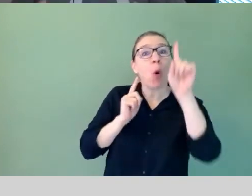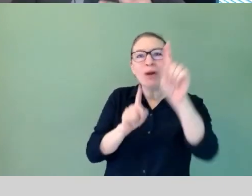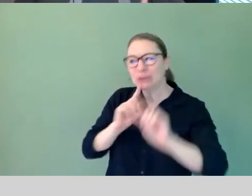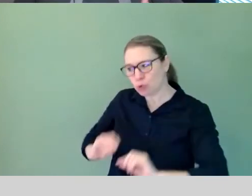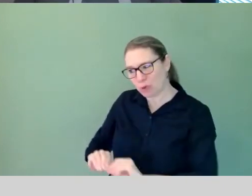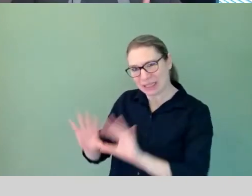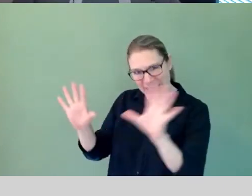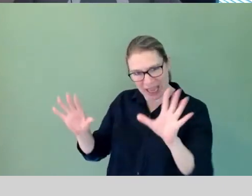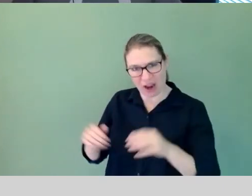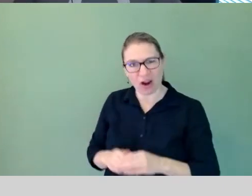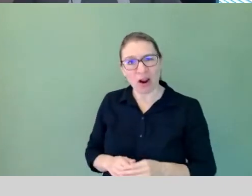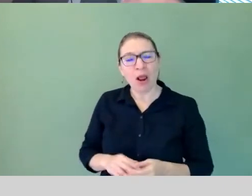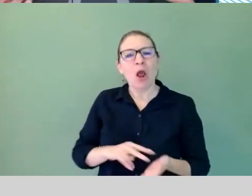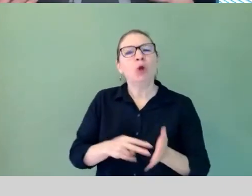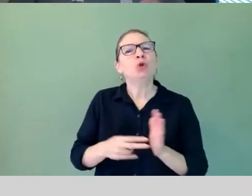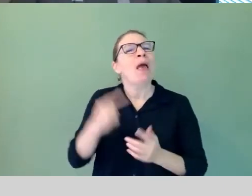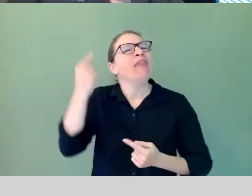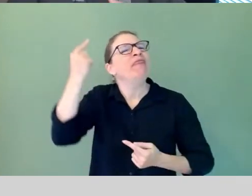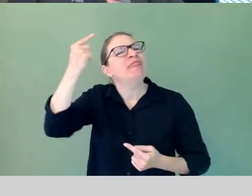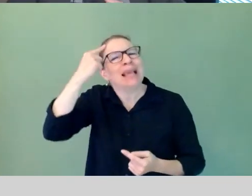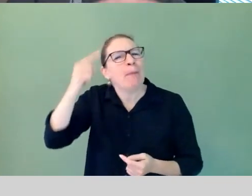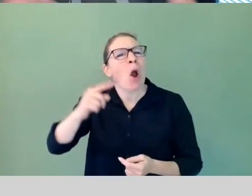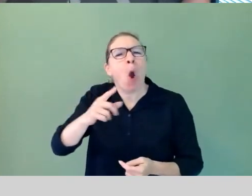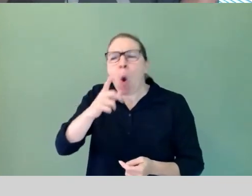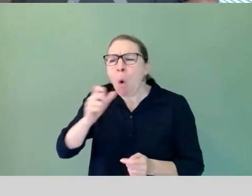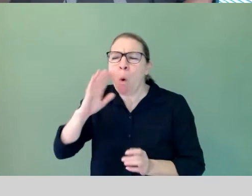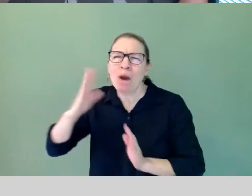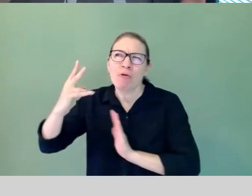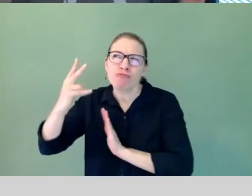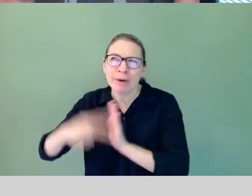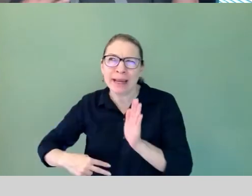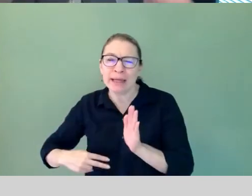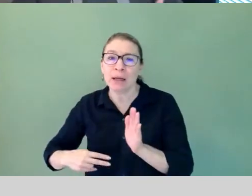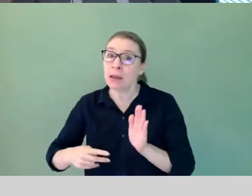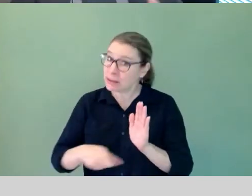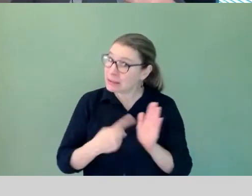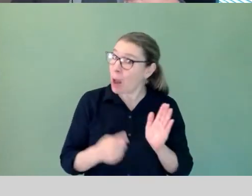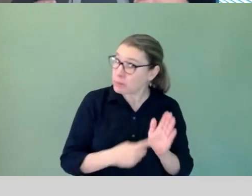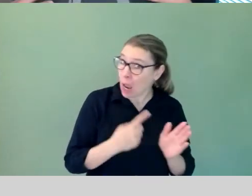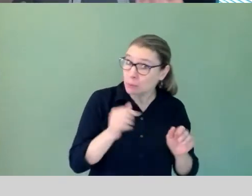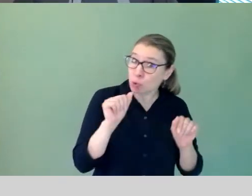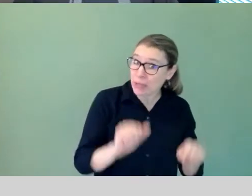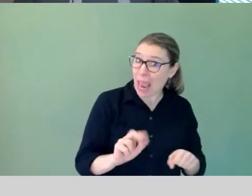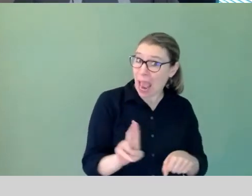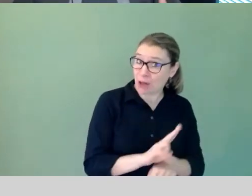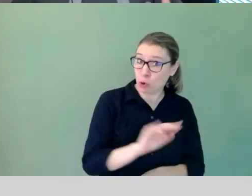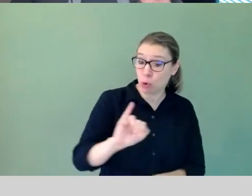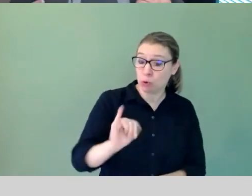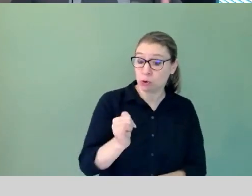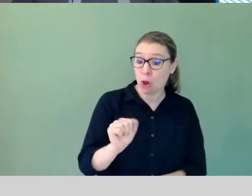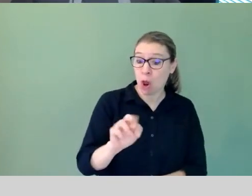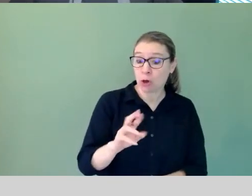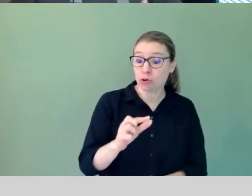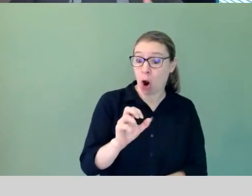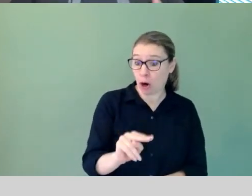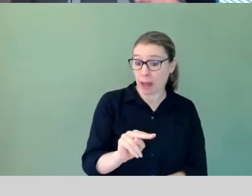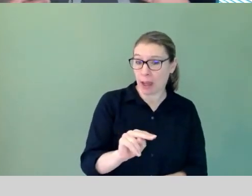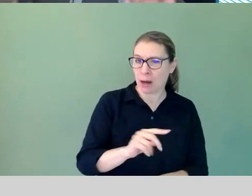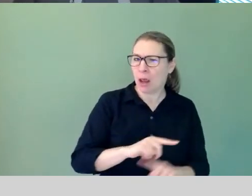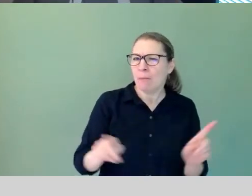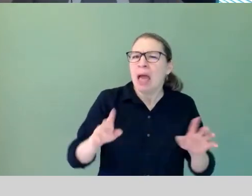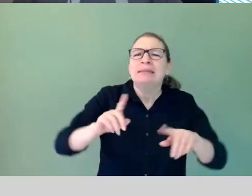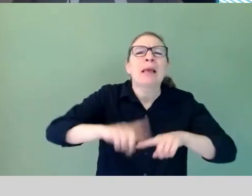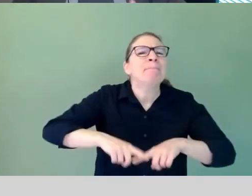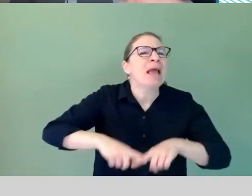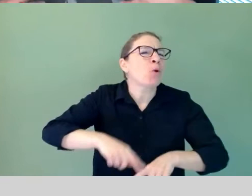much jargon you can actually use. So I'm not saying don't always use it. I'm saying limit it. If it's a brand new set, like, if it's a